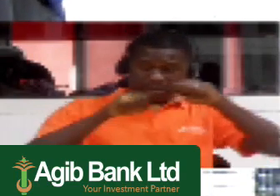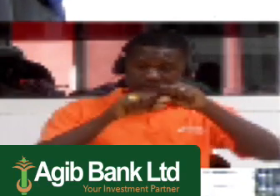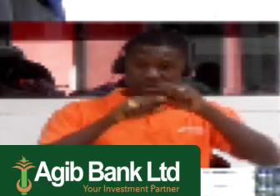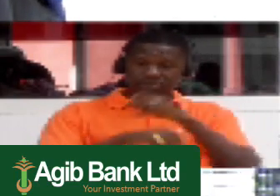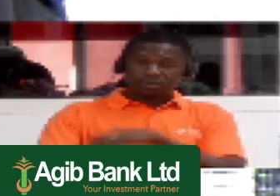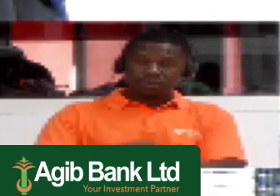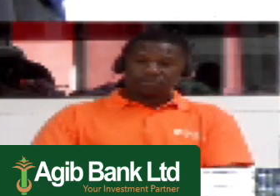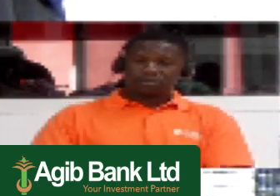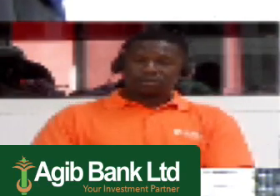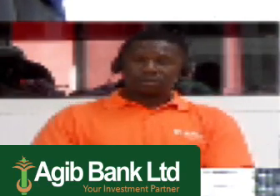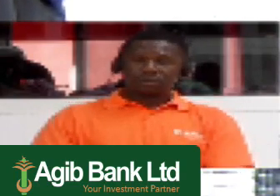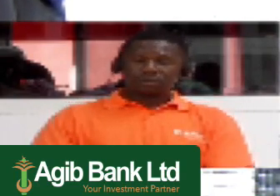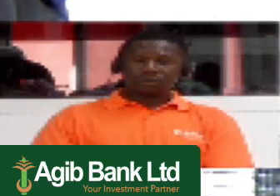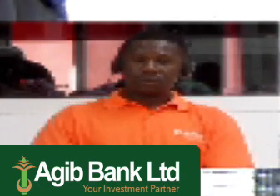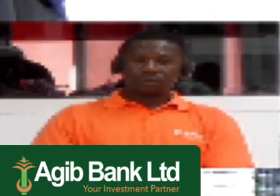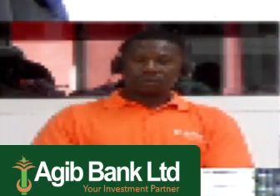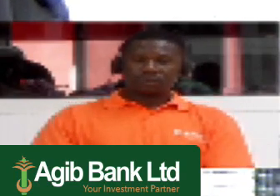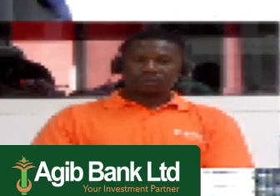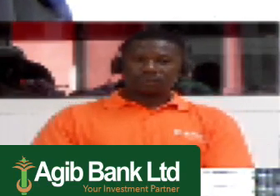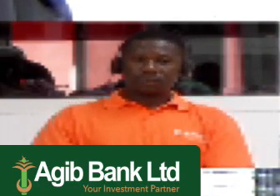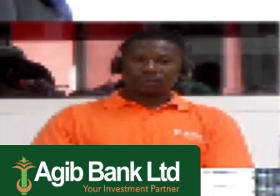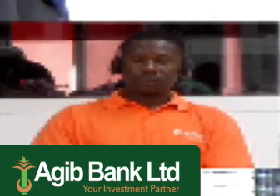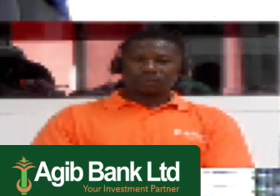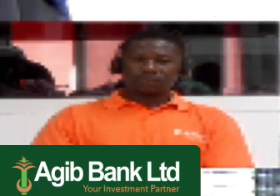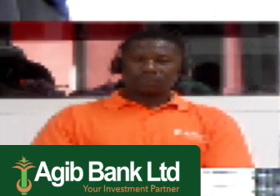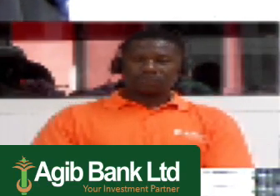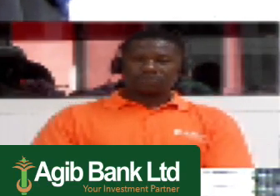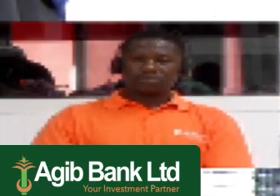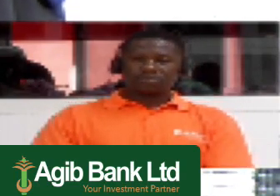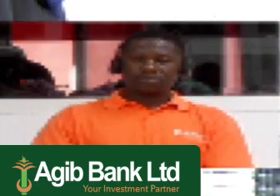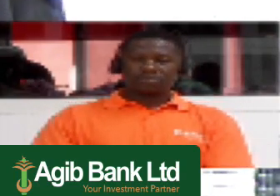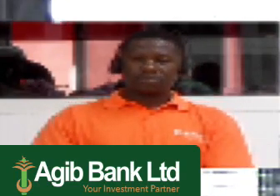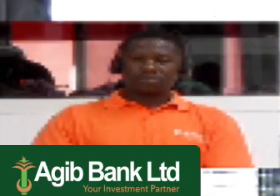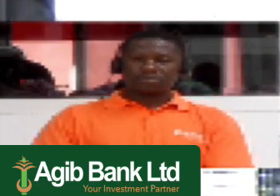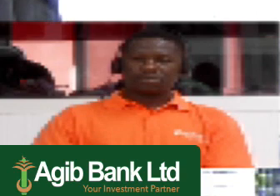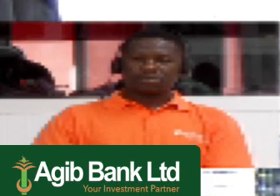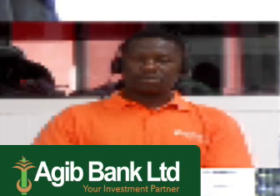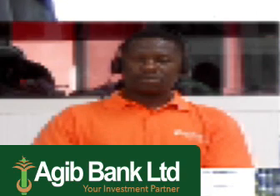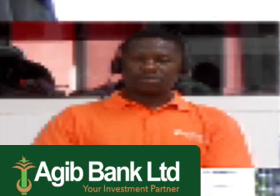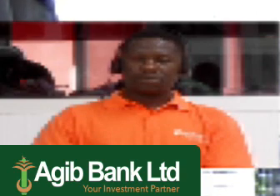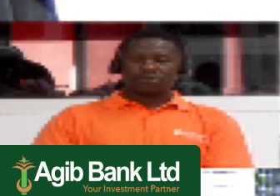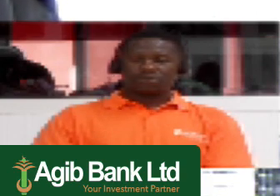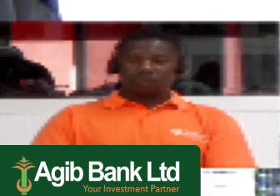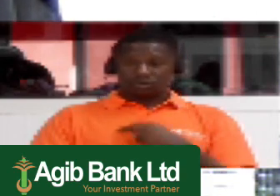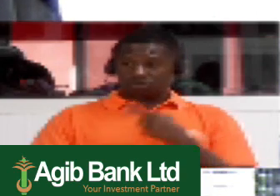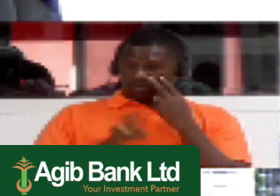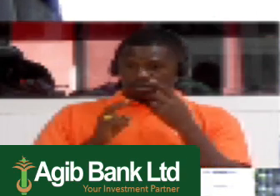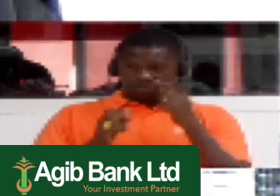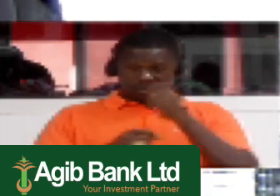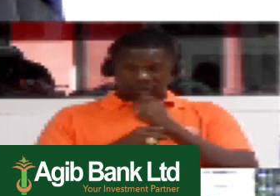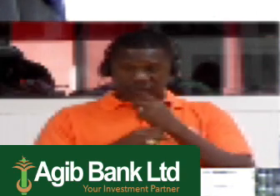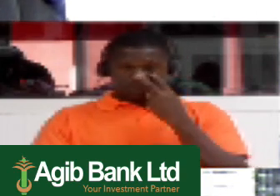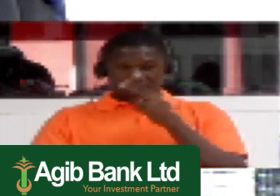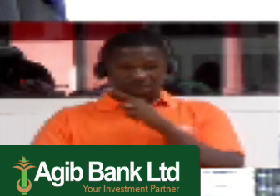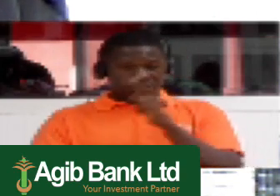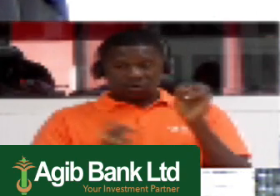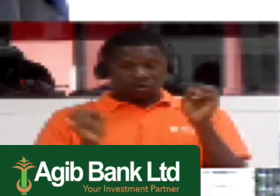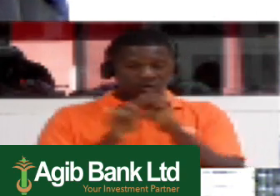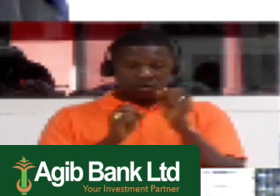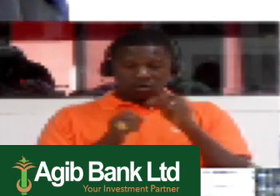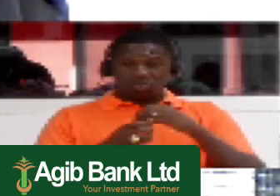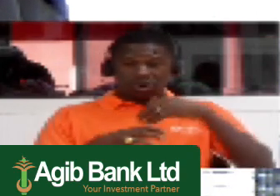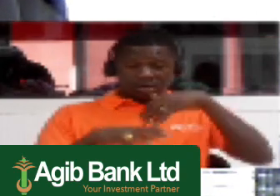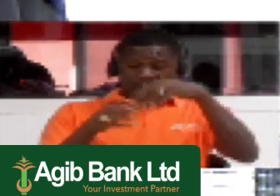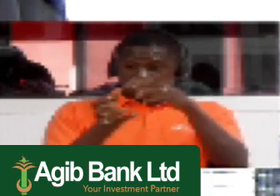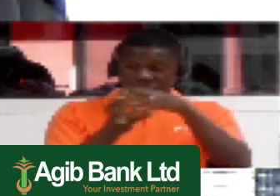At normal gathering Tijemian and Kabelor in Purka, Tajerin de Atilim Mansala. To ensure that there is no gathering